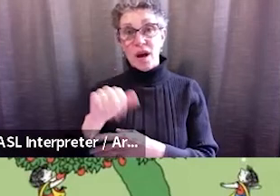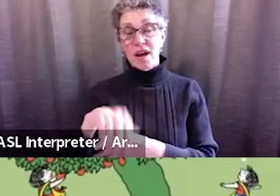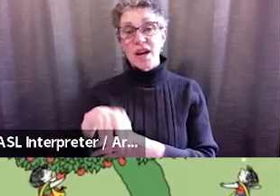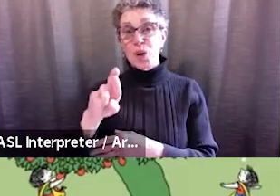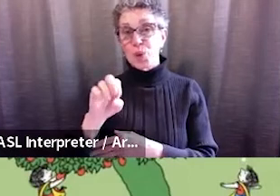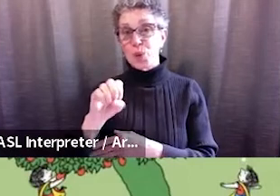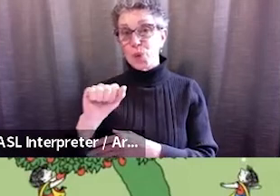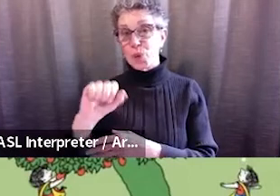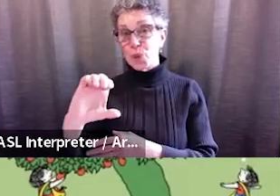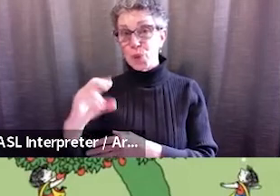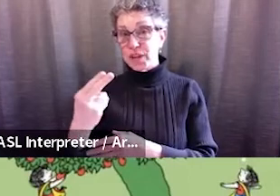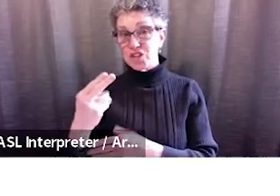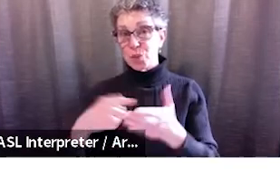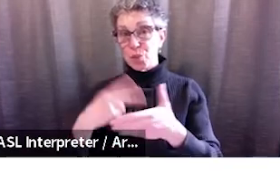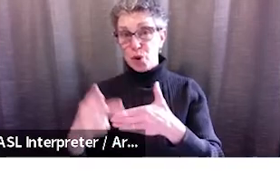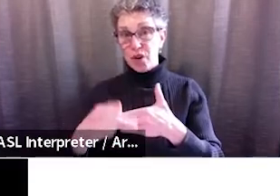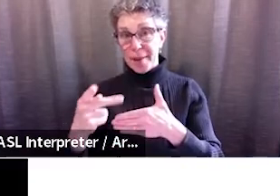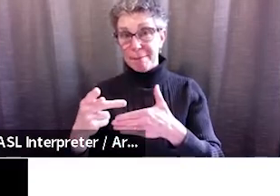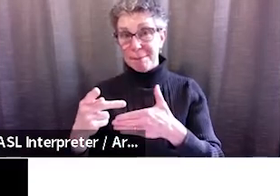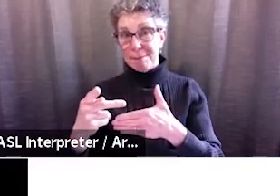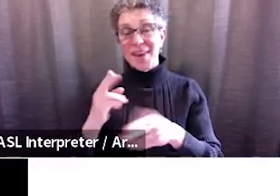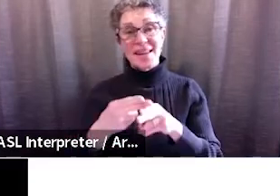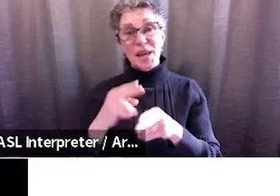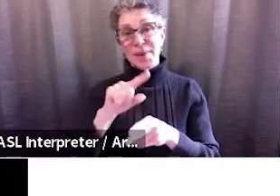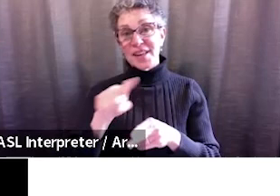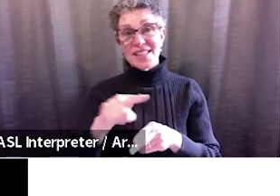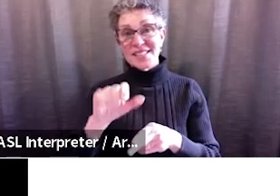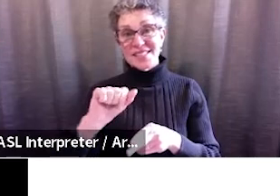to employment and a degree program in Minneapolis.